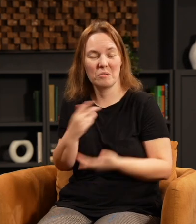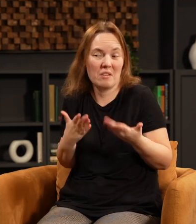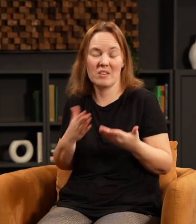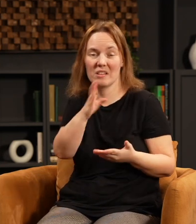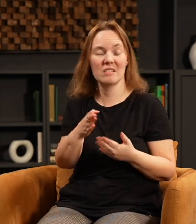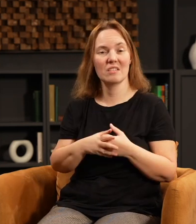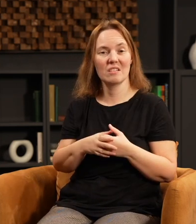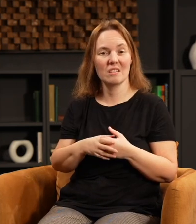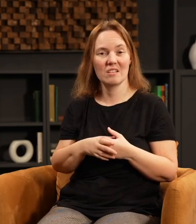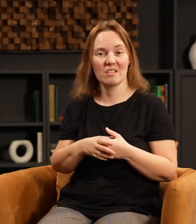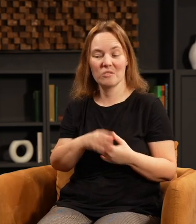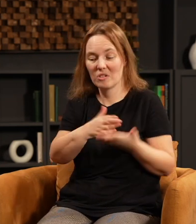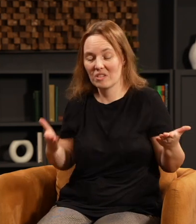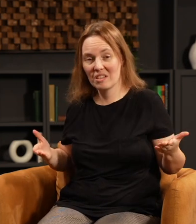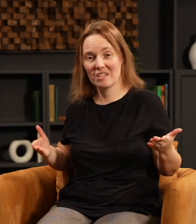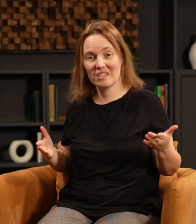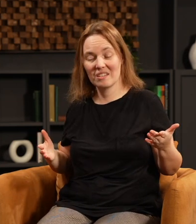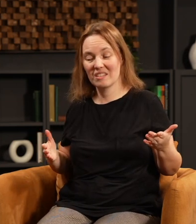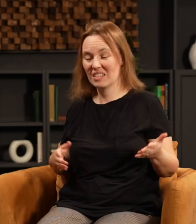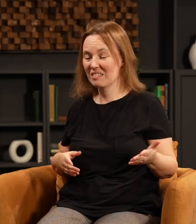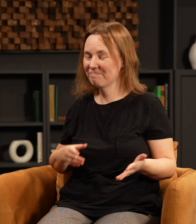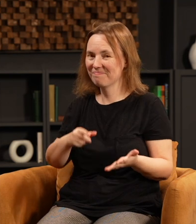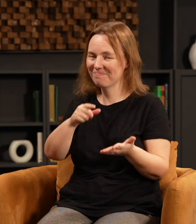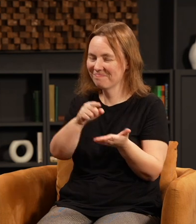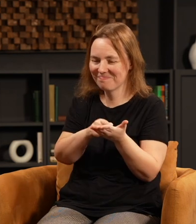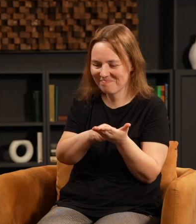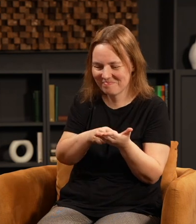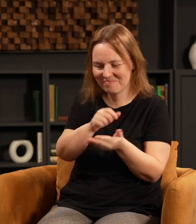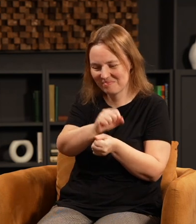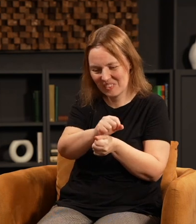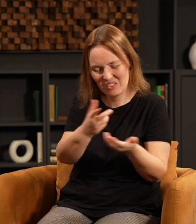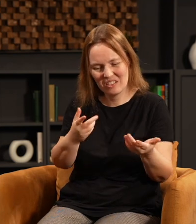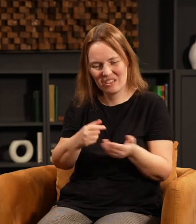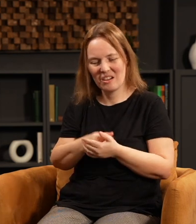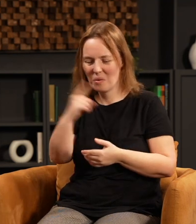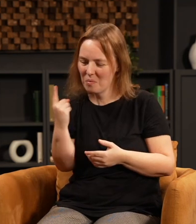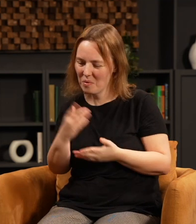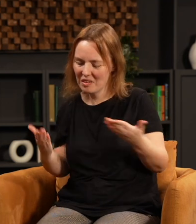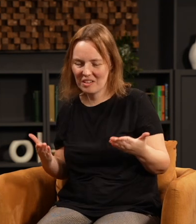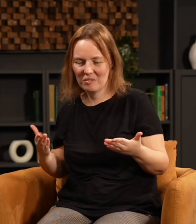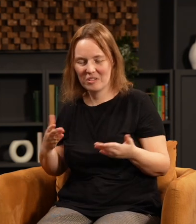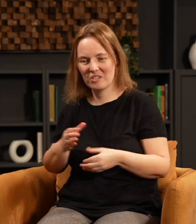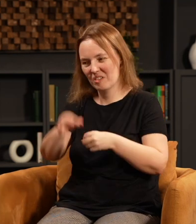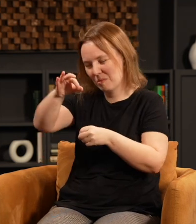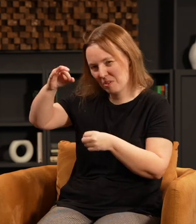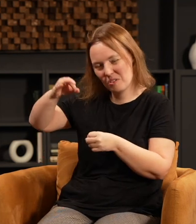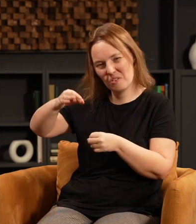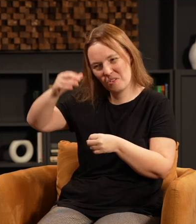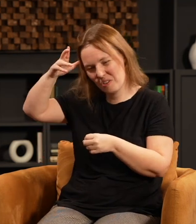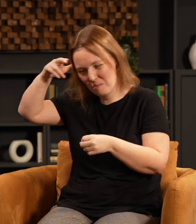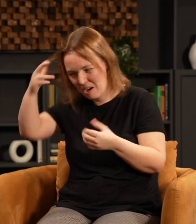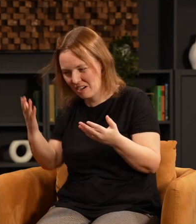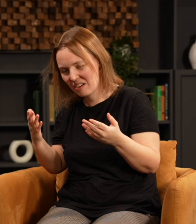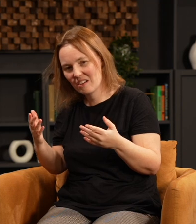be. Those are the things that oftentimes I find that I'm dealing with. Now, one good thing when you're dealing with the spiritual or dealing with the demonic, if there is